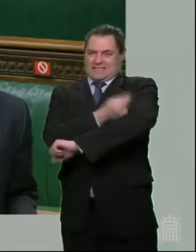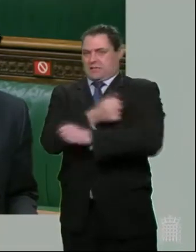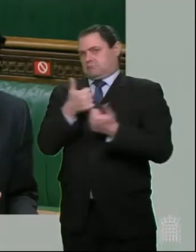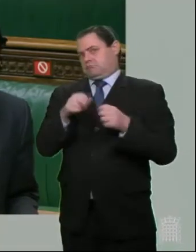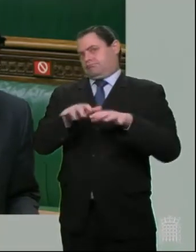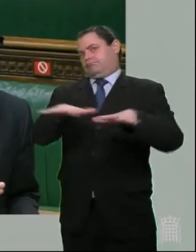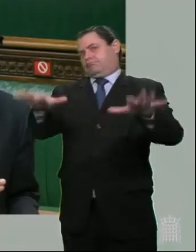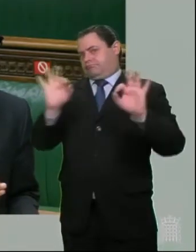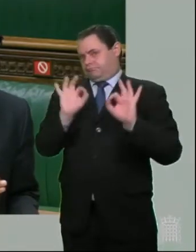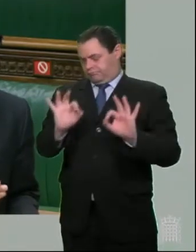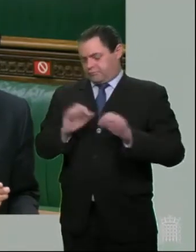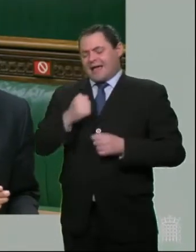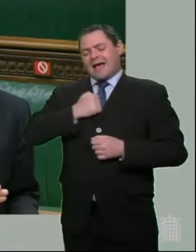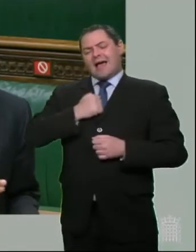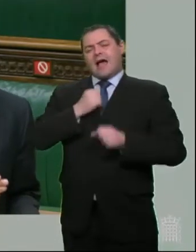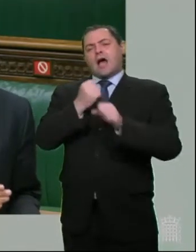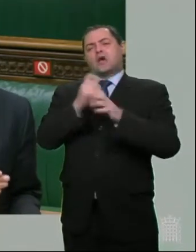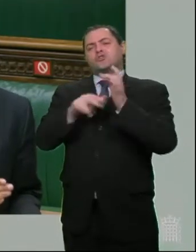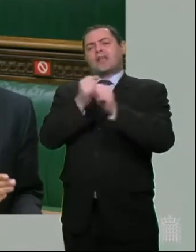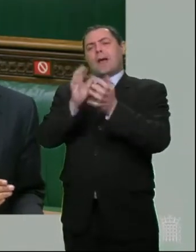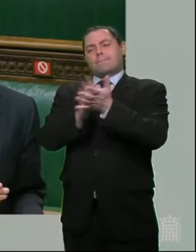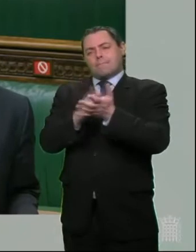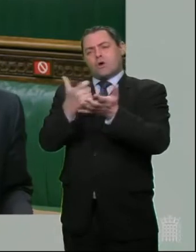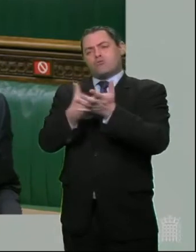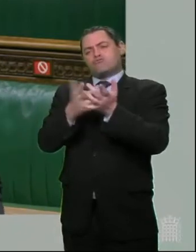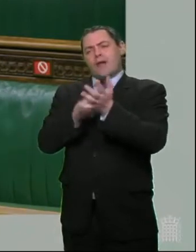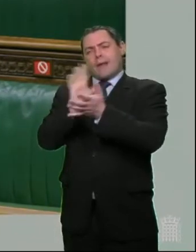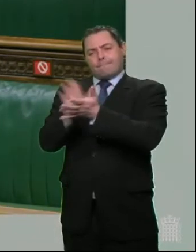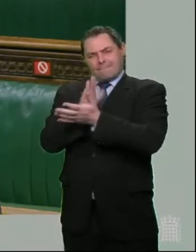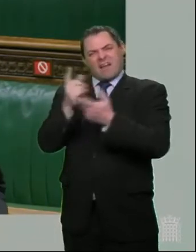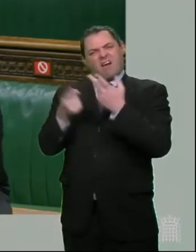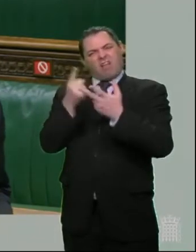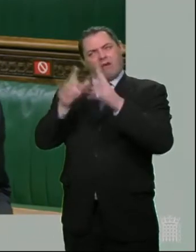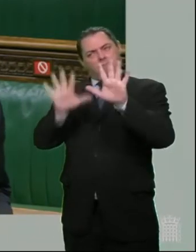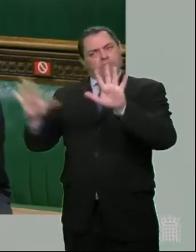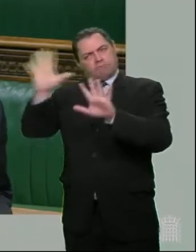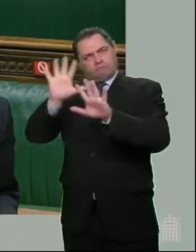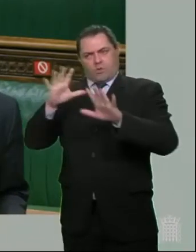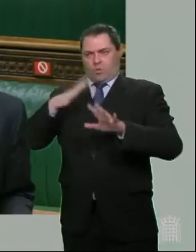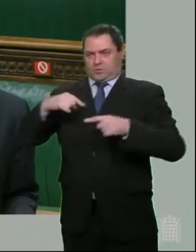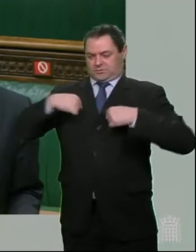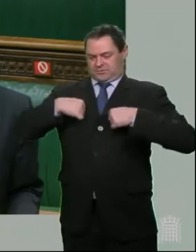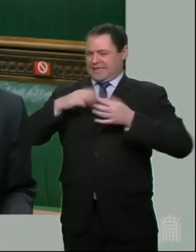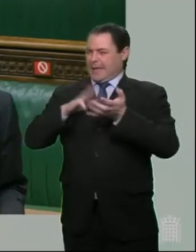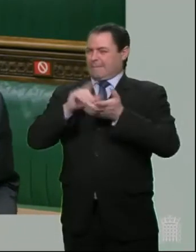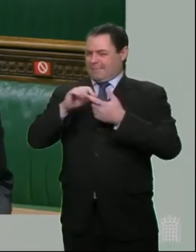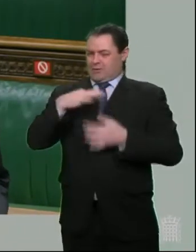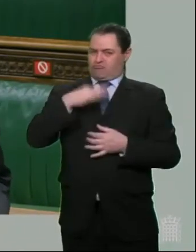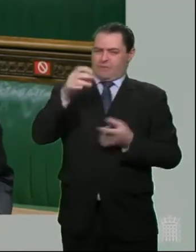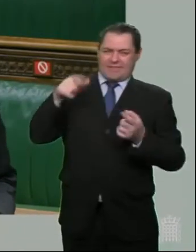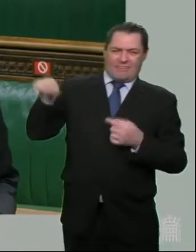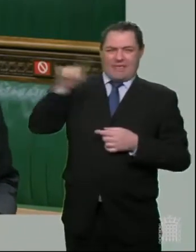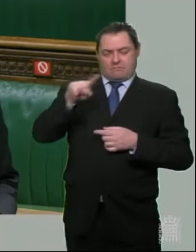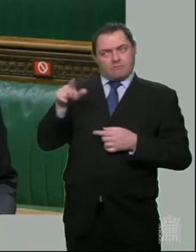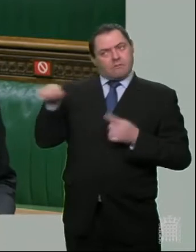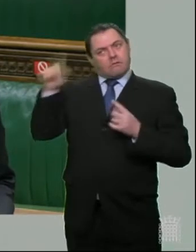my constituents in Gillingham and Rainham and the wider Medway towns would like me, as their Member of Parliament, to raise their real concerns with regards